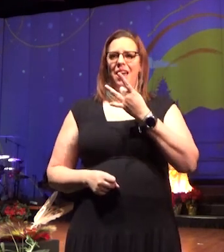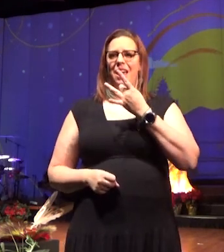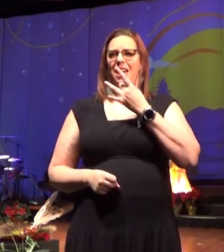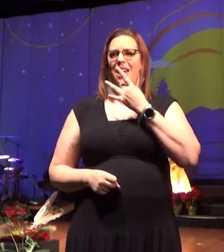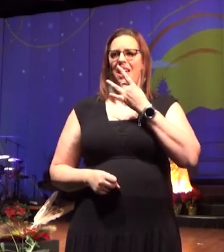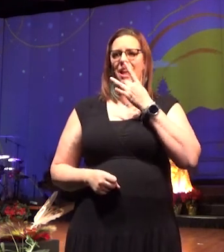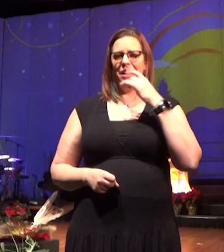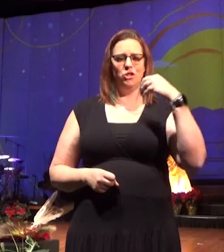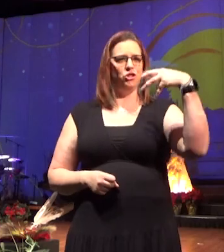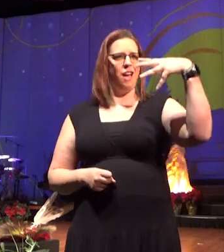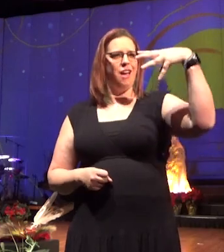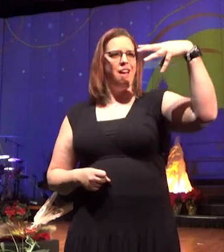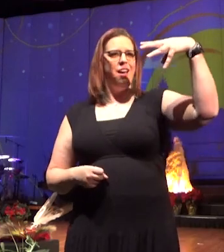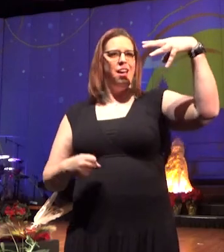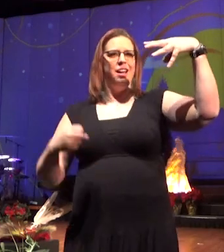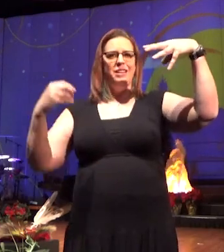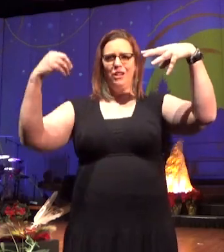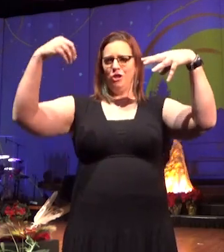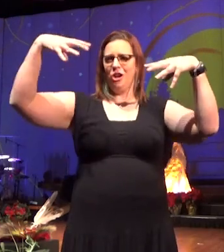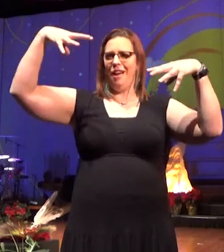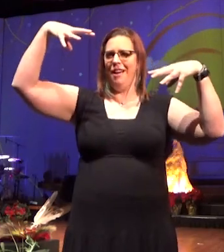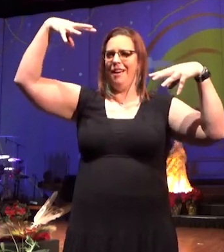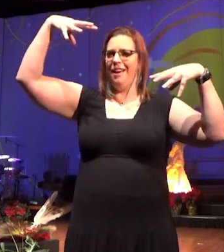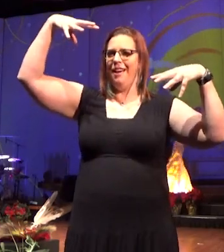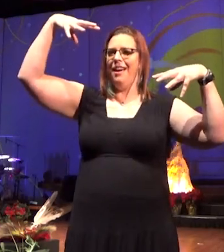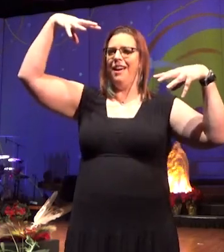light, and it's shining on me.